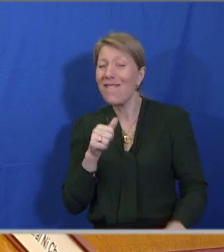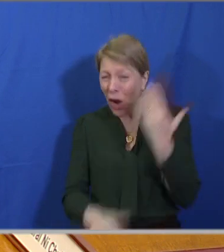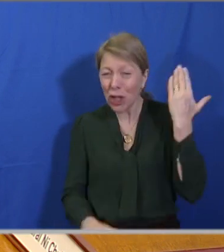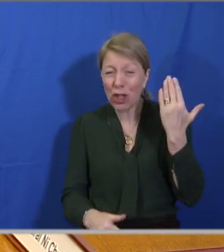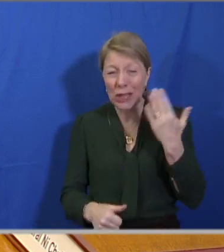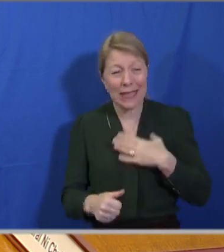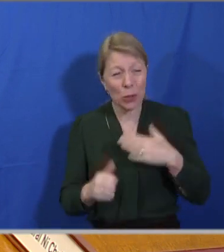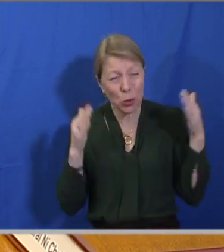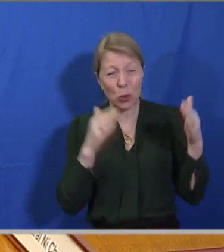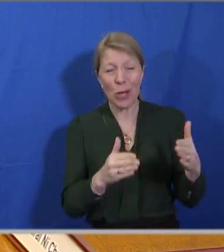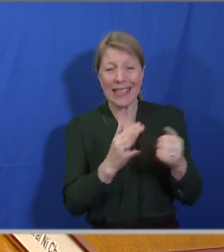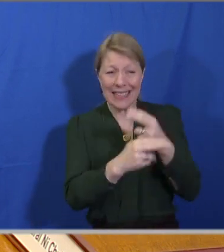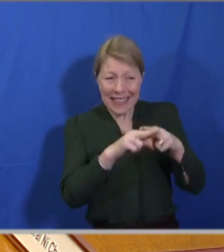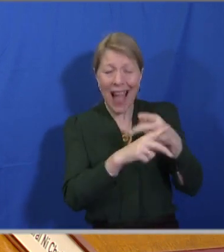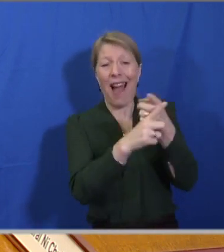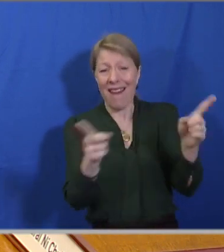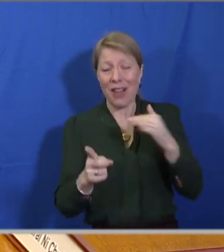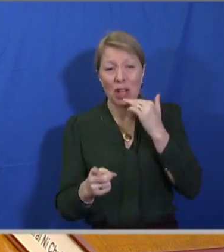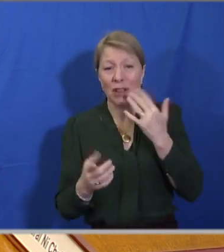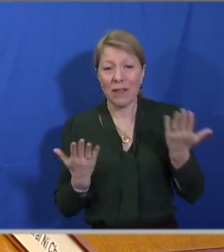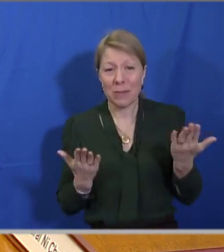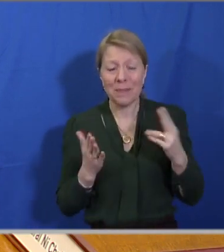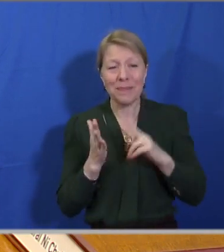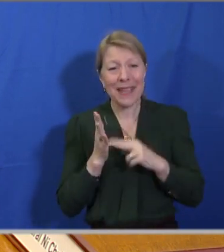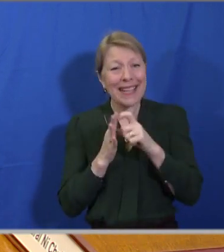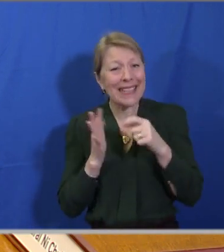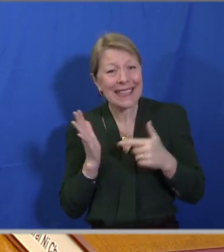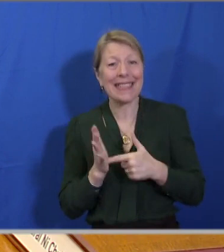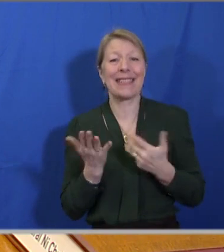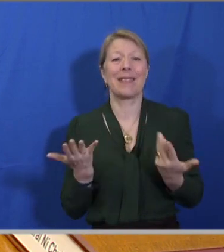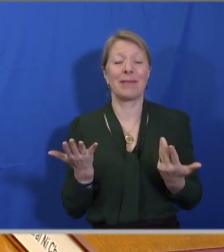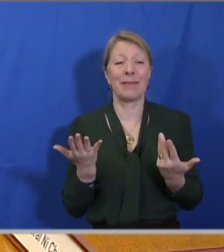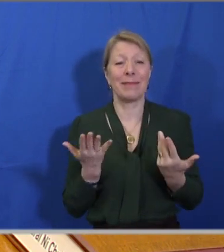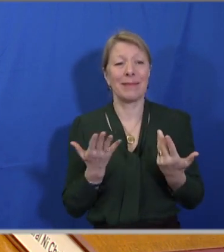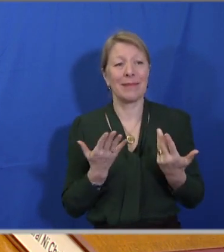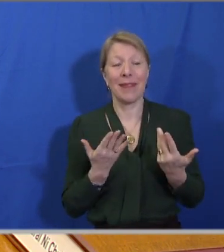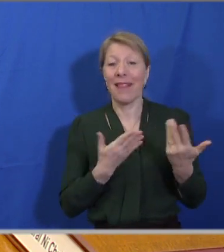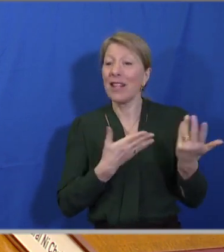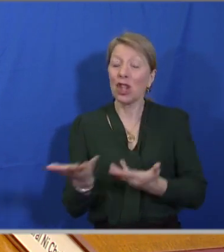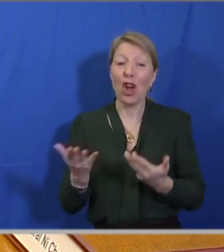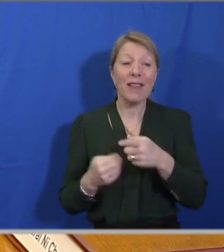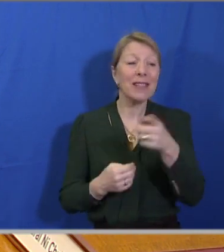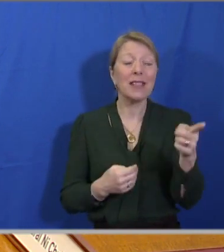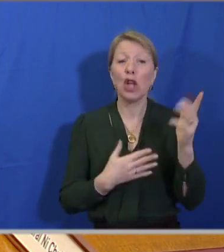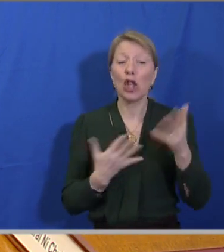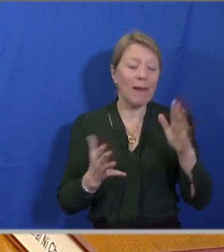And if the MDTs aren't addressed, and all the services that are needed won't be addressed either, it'll be piecemeal and it'll be by postcode.